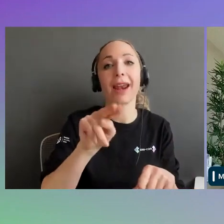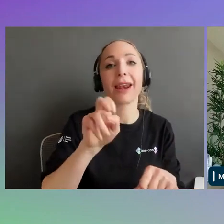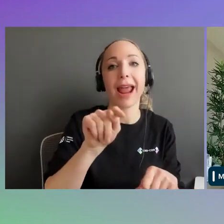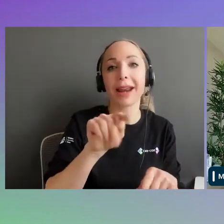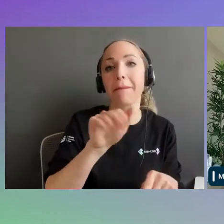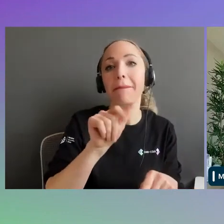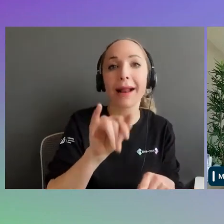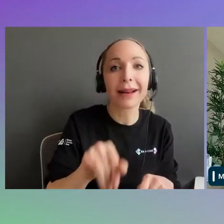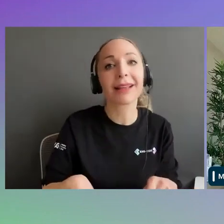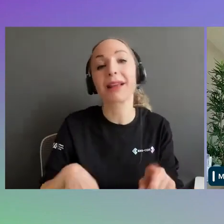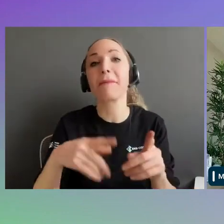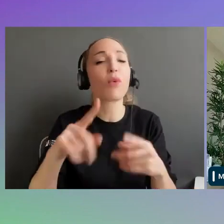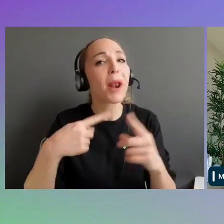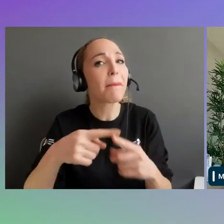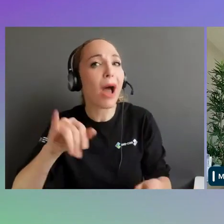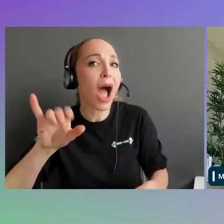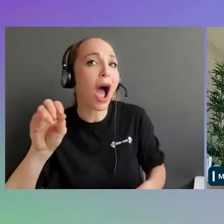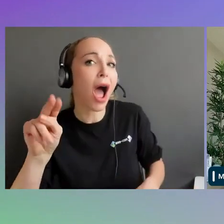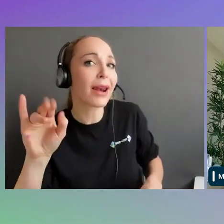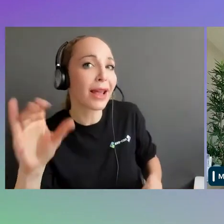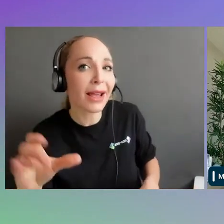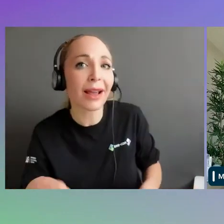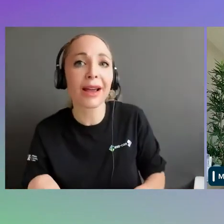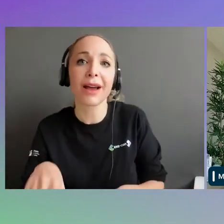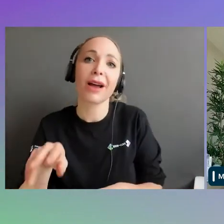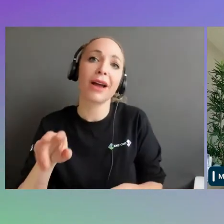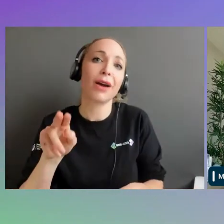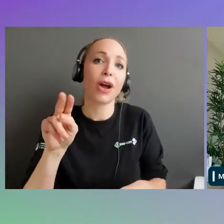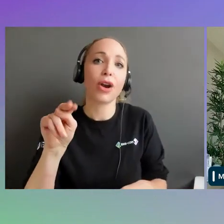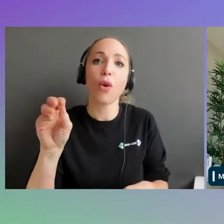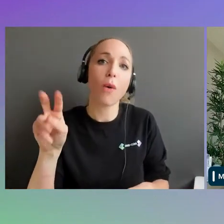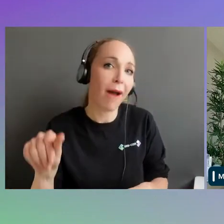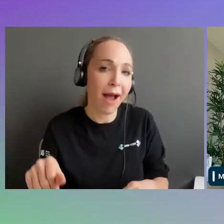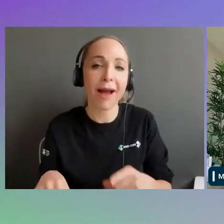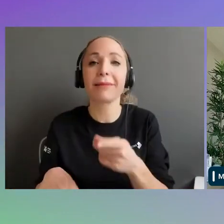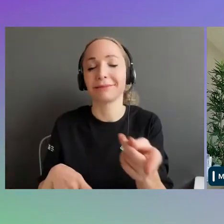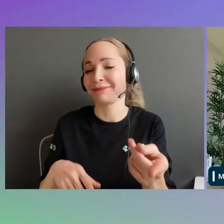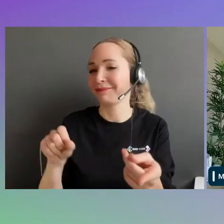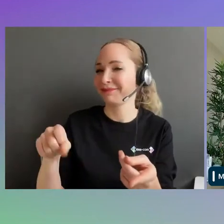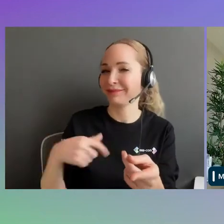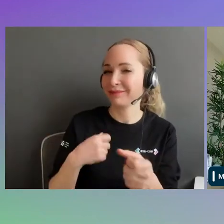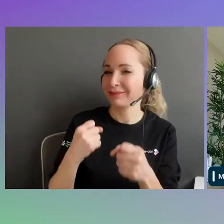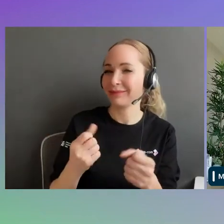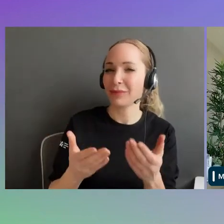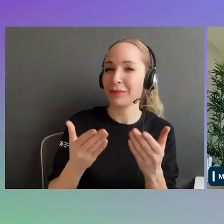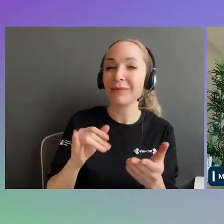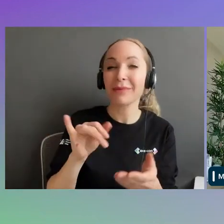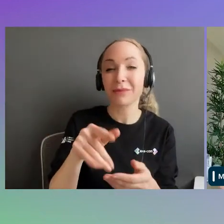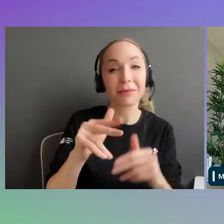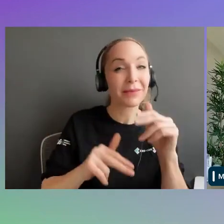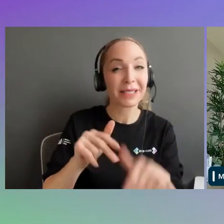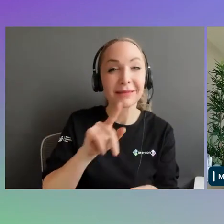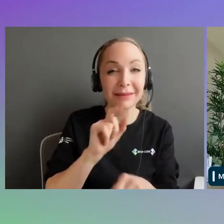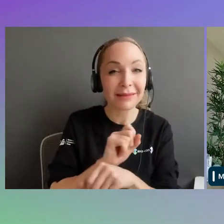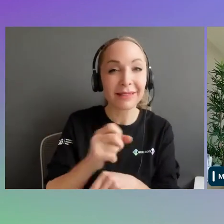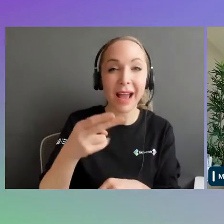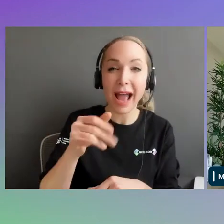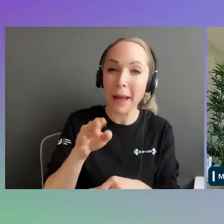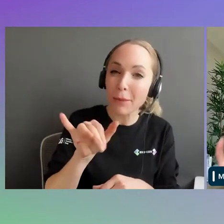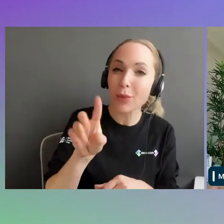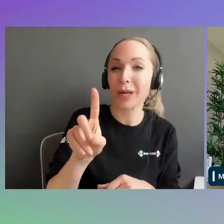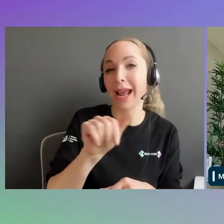like Ionic or Cordova? Yep. So we actually really strongly recommend that if you're building a true hybrid app where